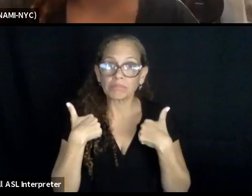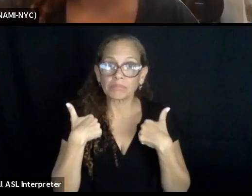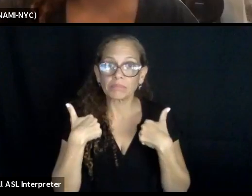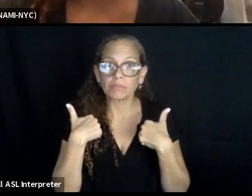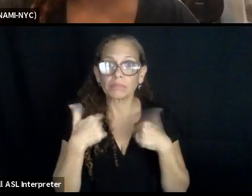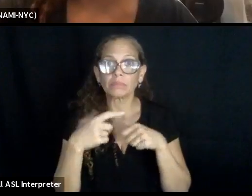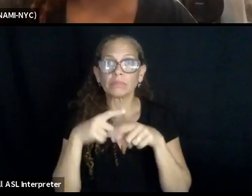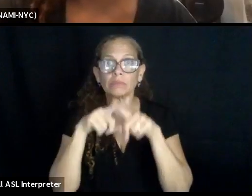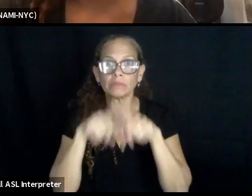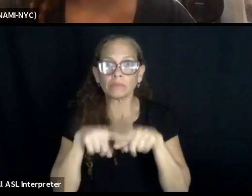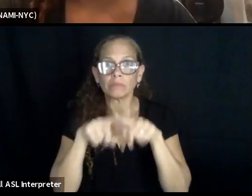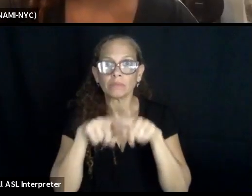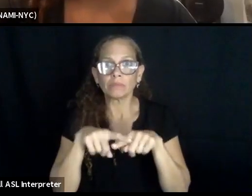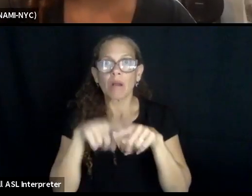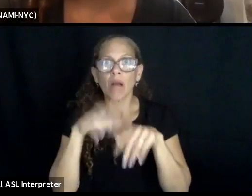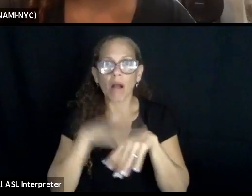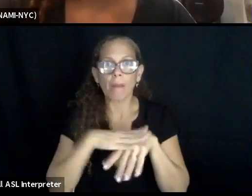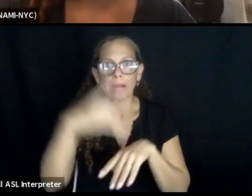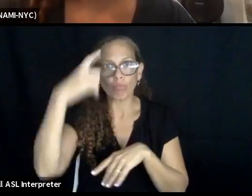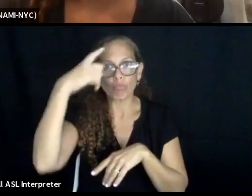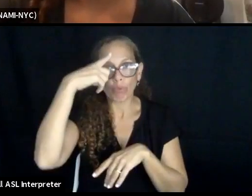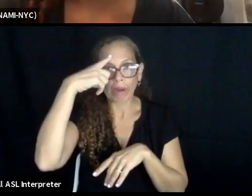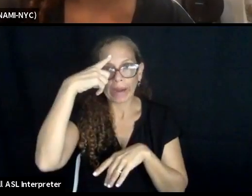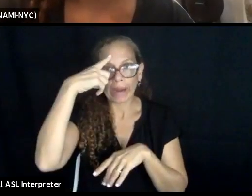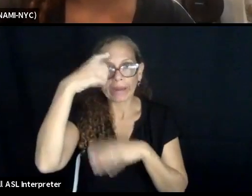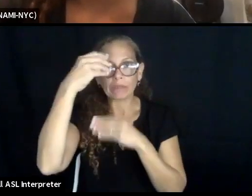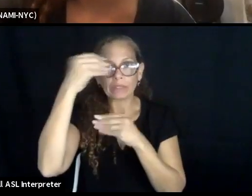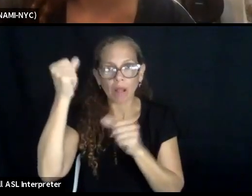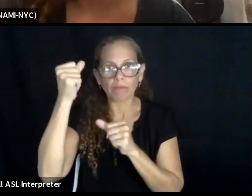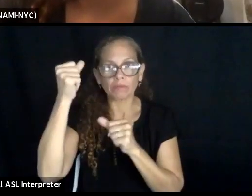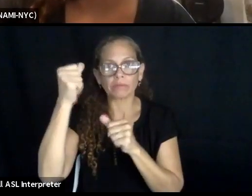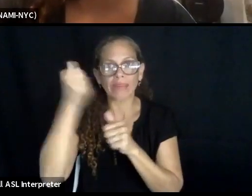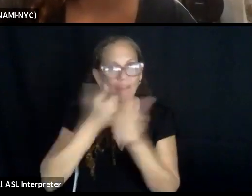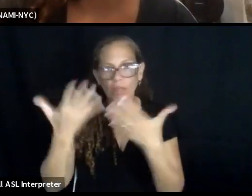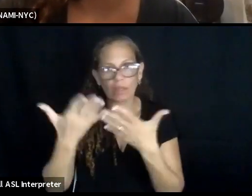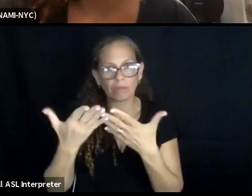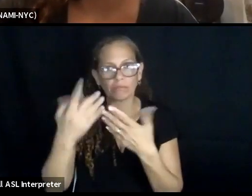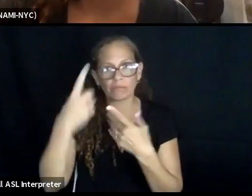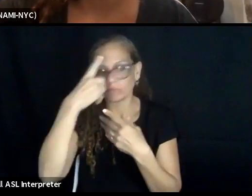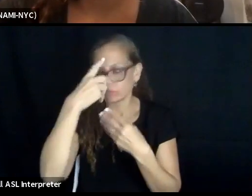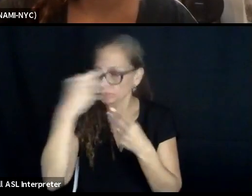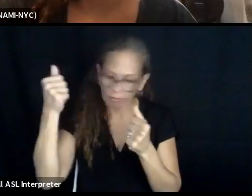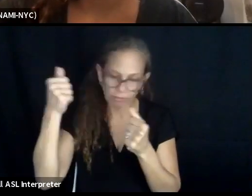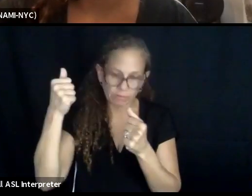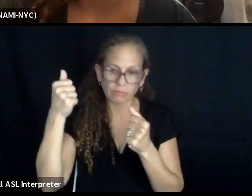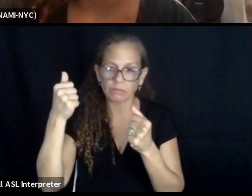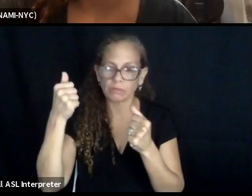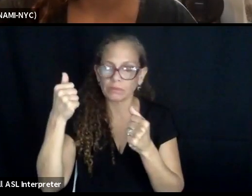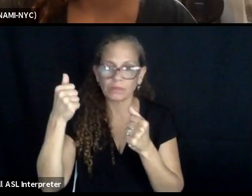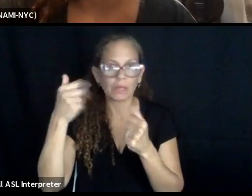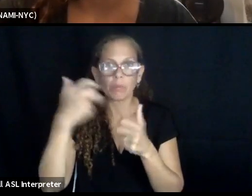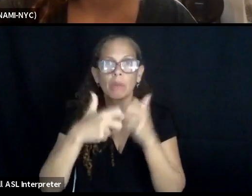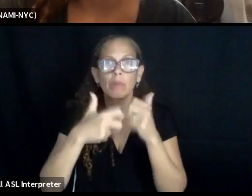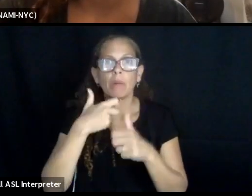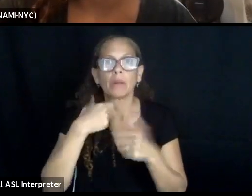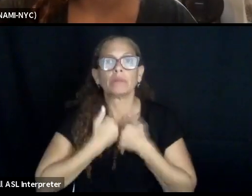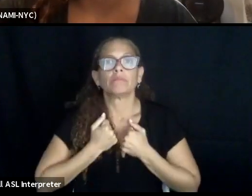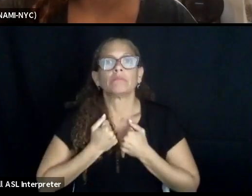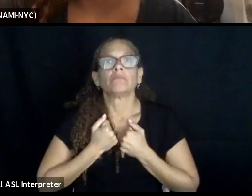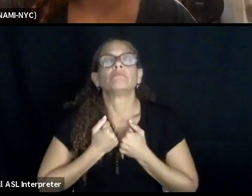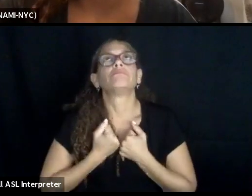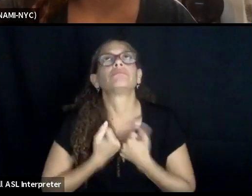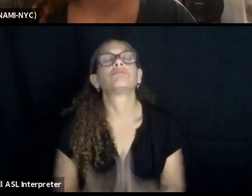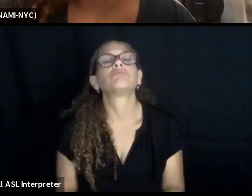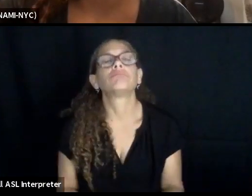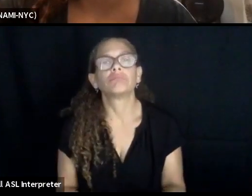relying so much on my brain to solve everything. The problem with that is that it's exhausting after a while to